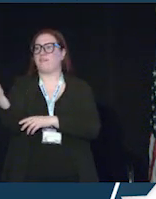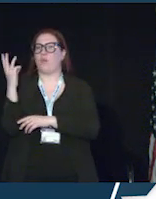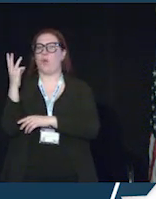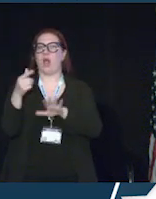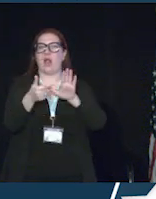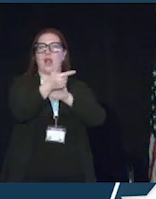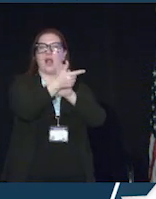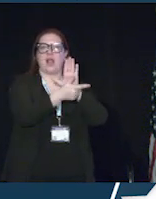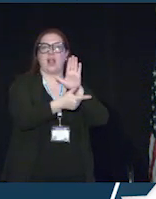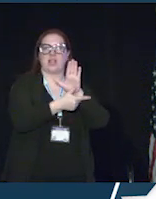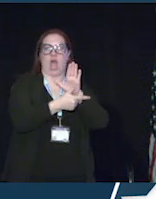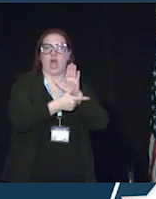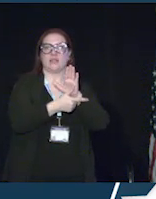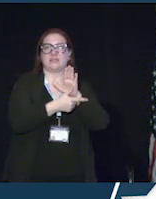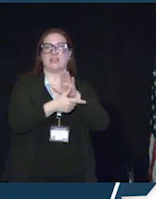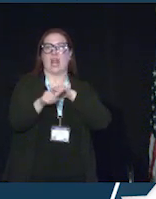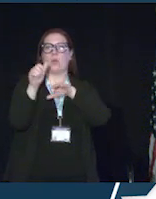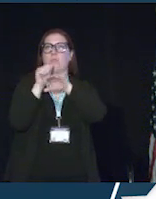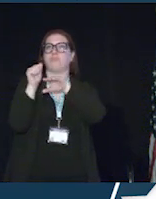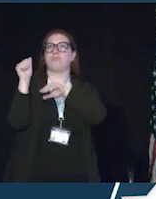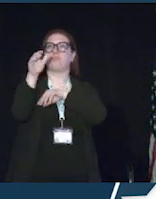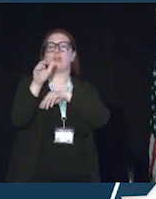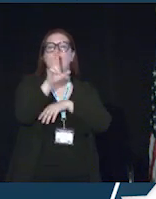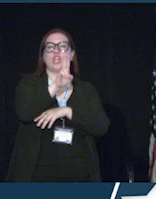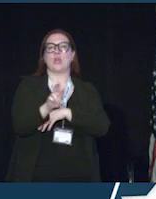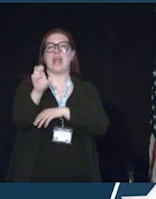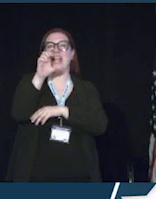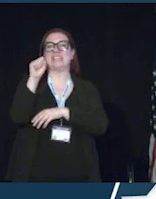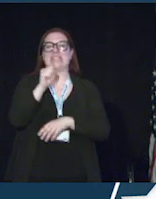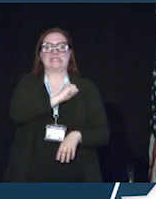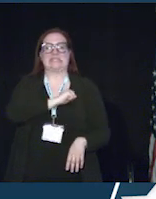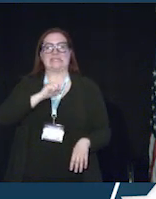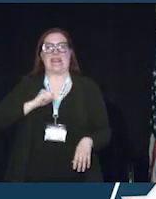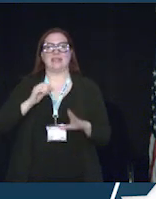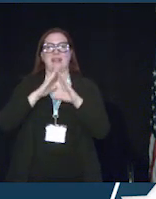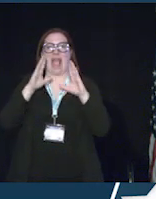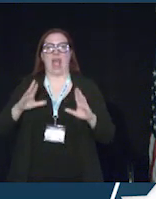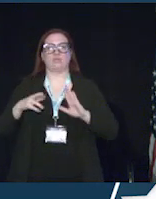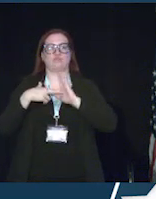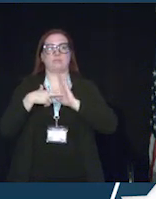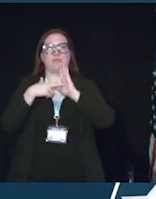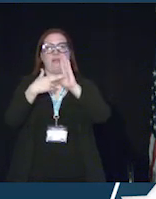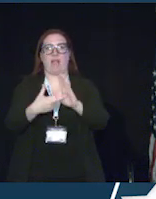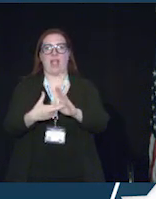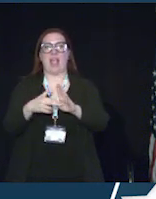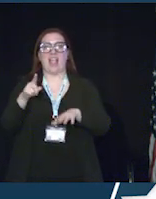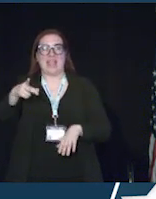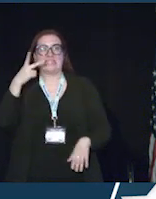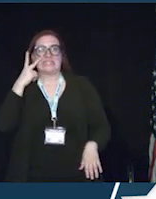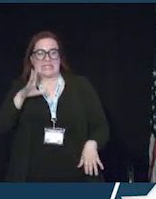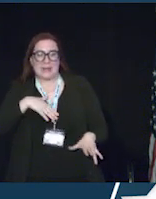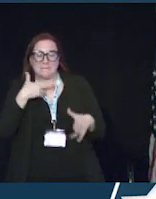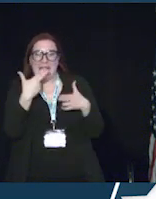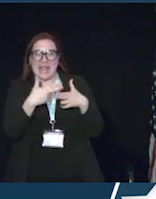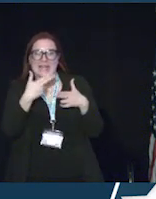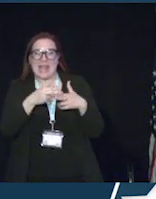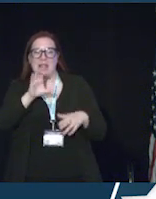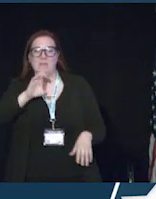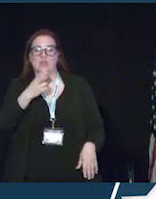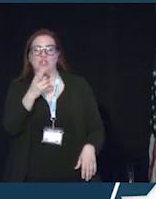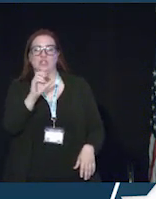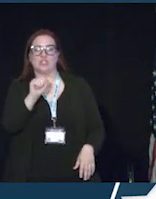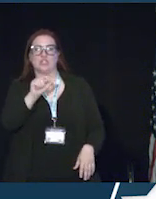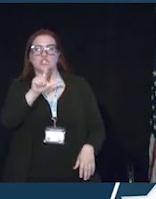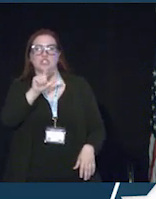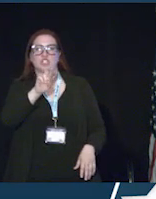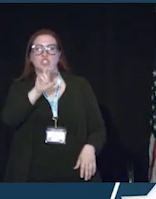legislation before the United States Senate and House of Representatives that bears my name, the Charlotte Woodward